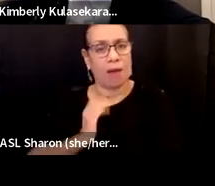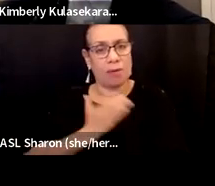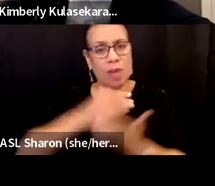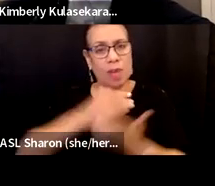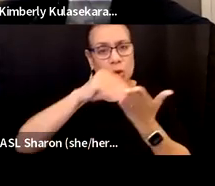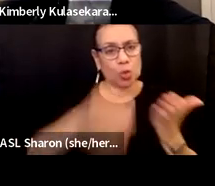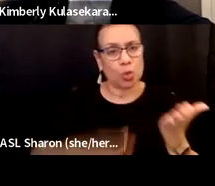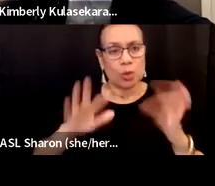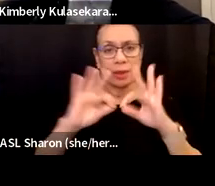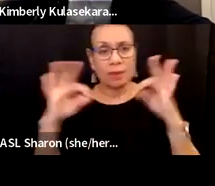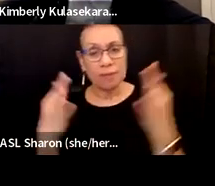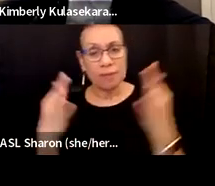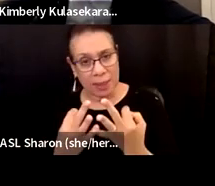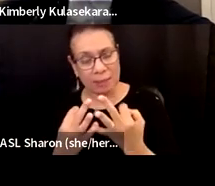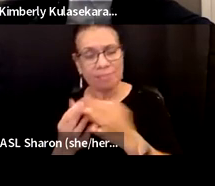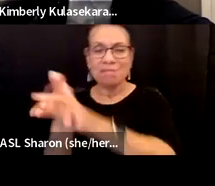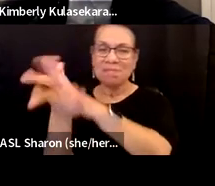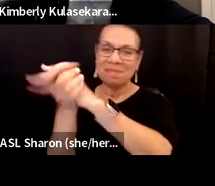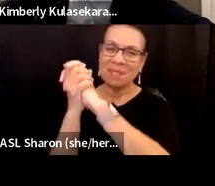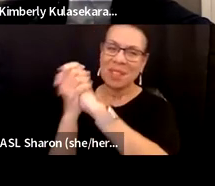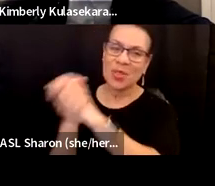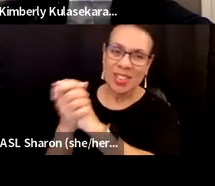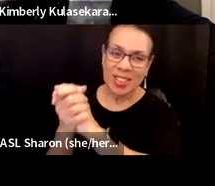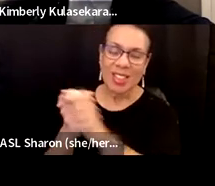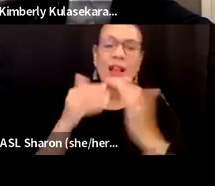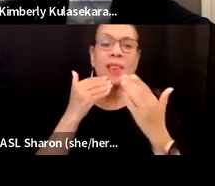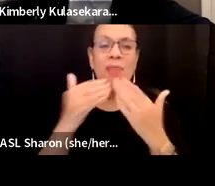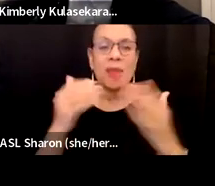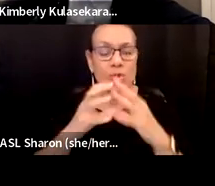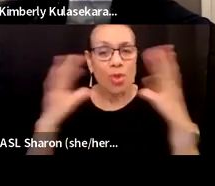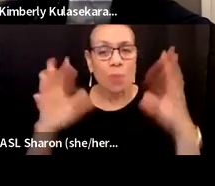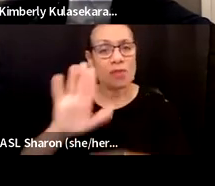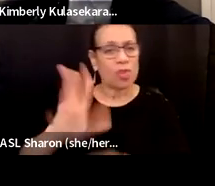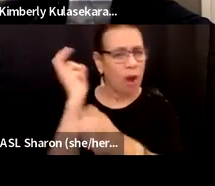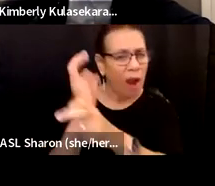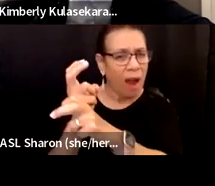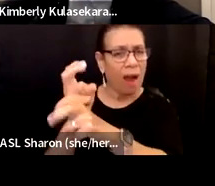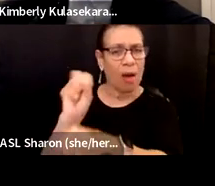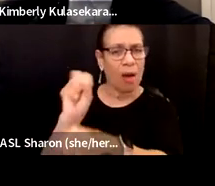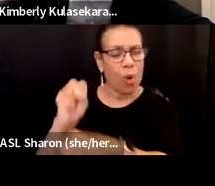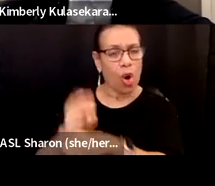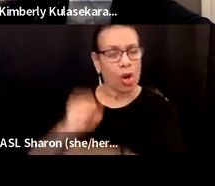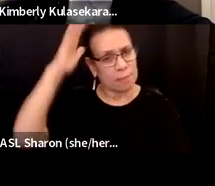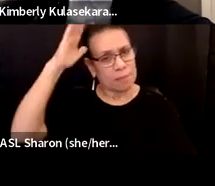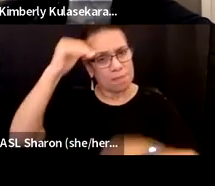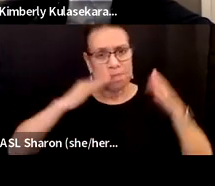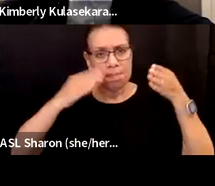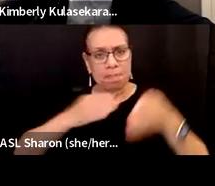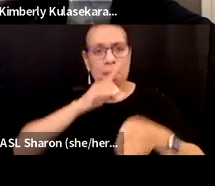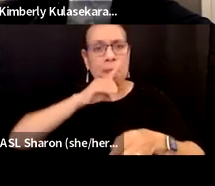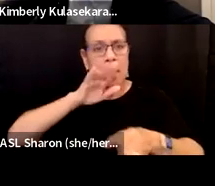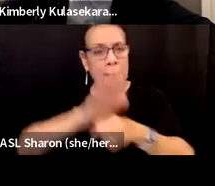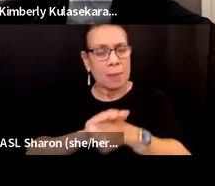families and congratulations and thank you so much all of you for your hard work and your unwavering commitment to the boston public